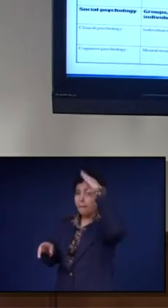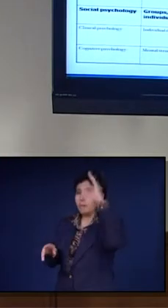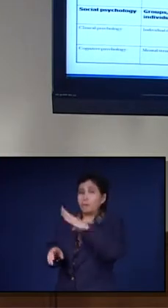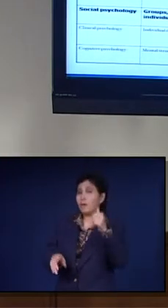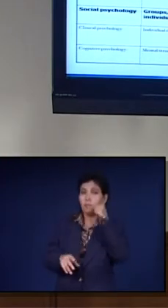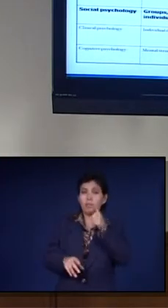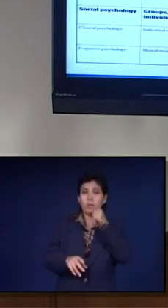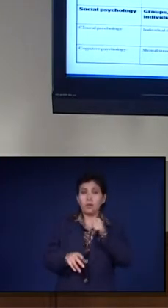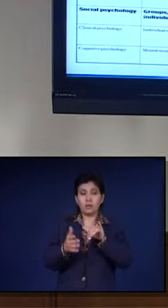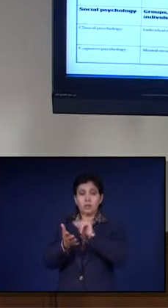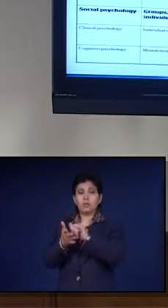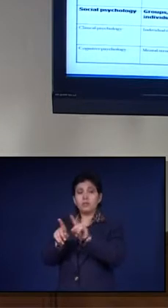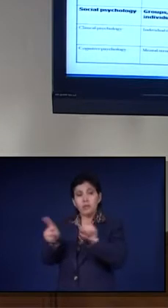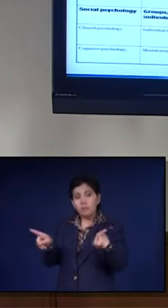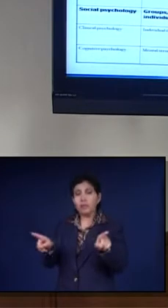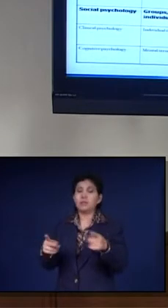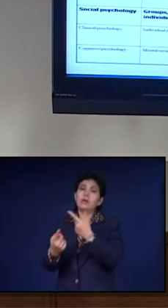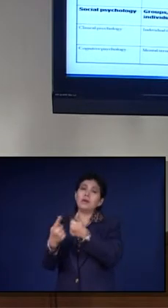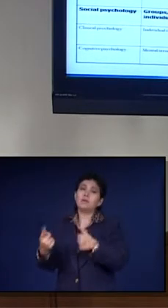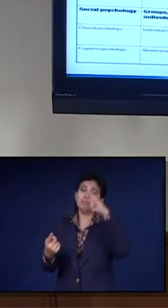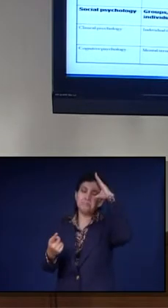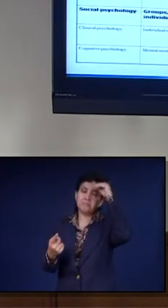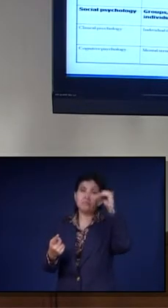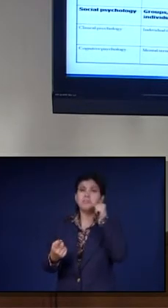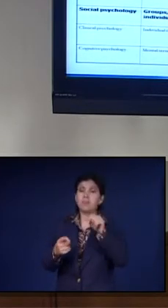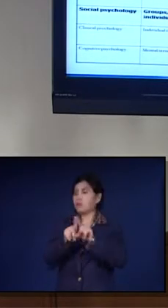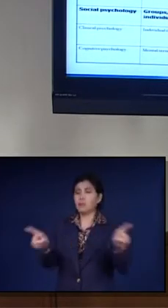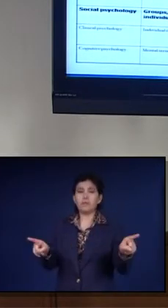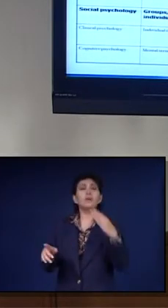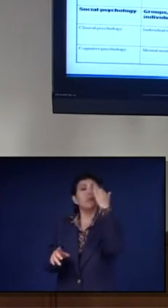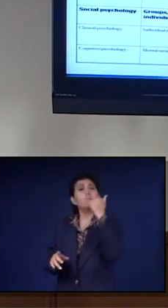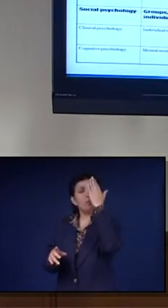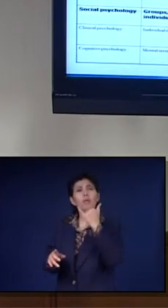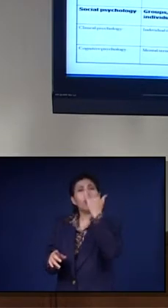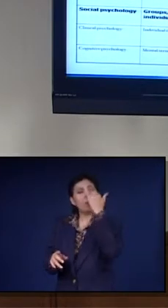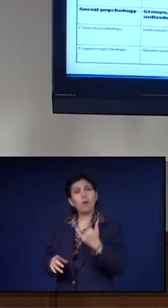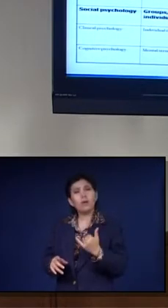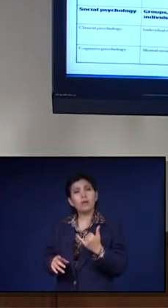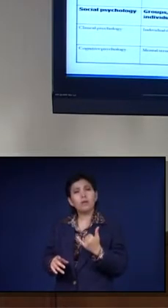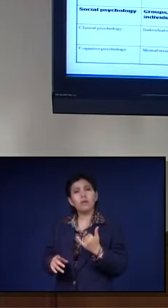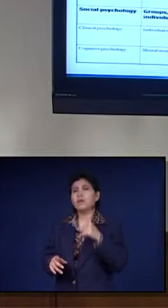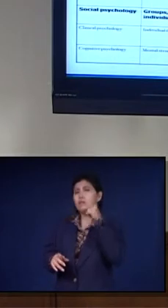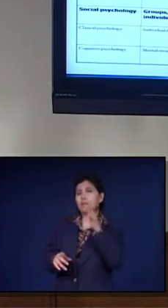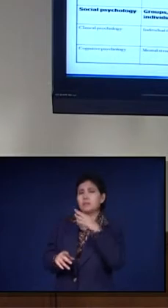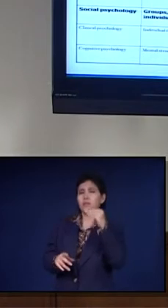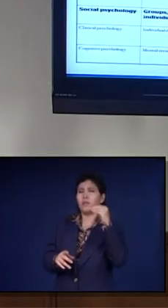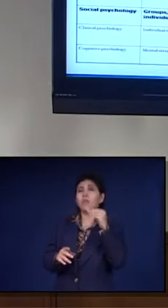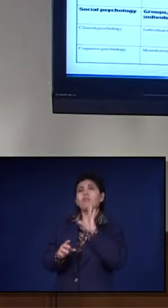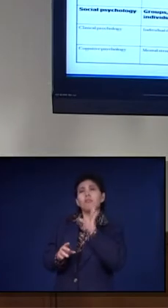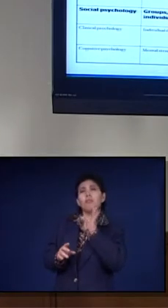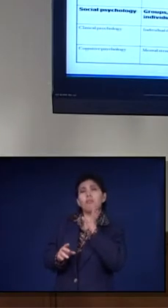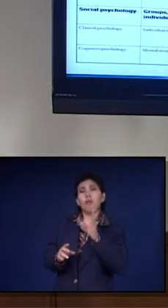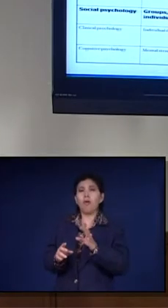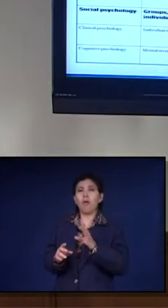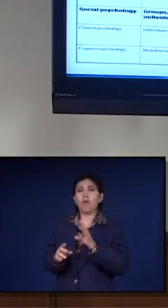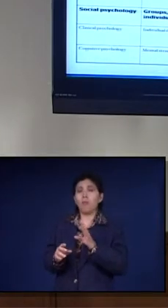males behave differently from females? Or why do girls talk too much or guys do